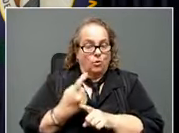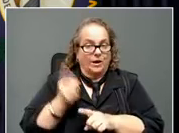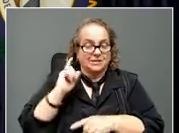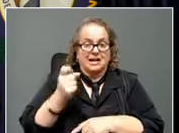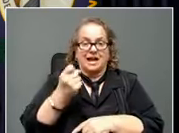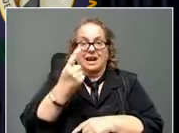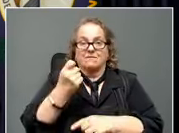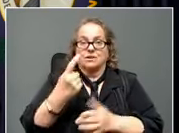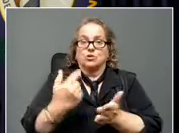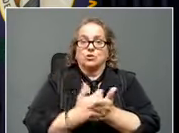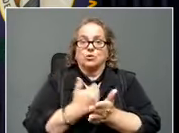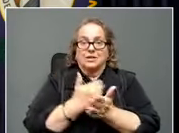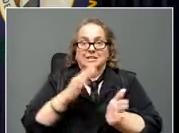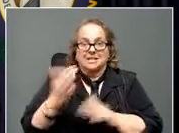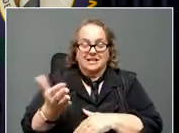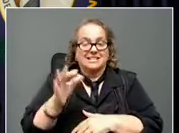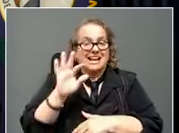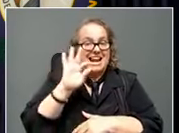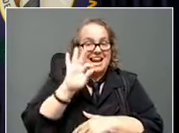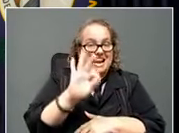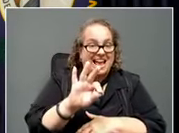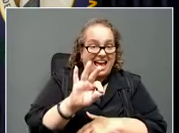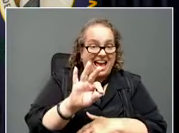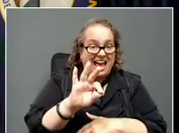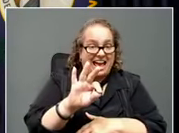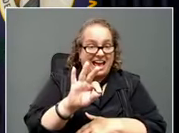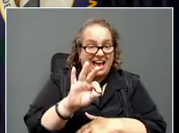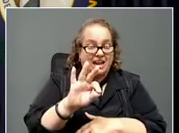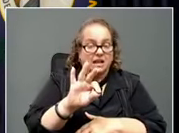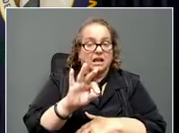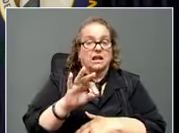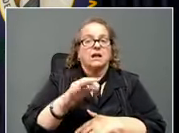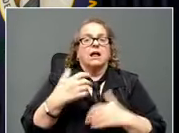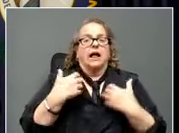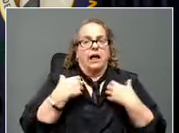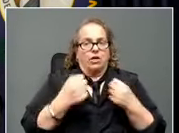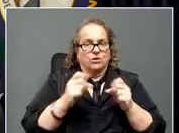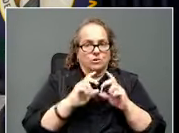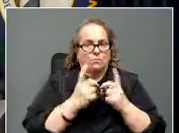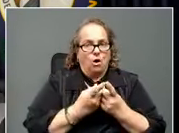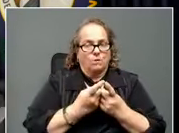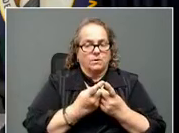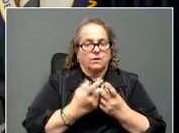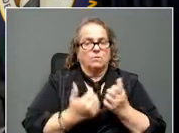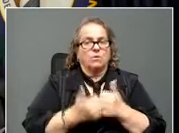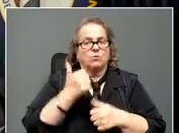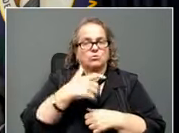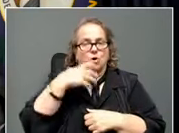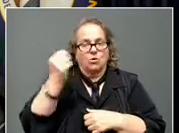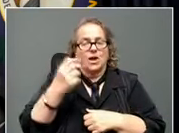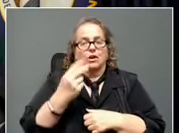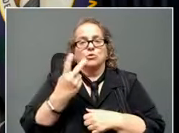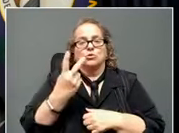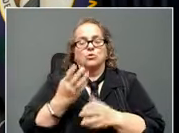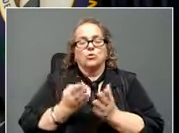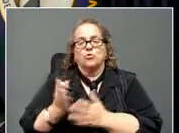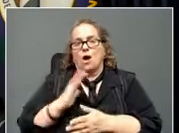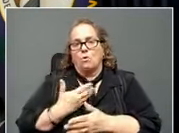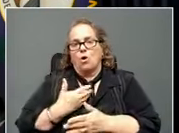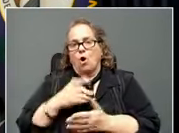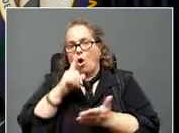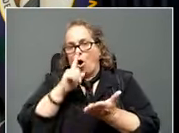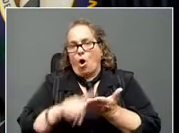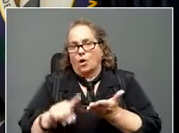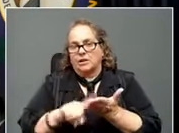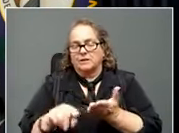including 9 that come through the local health department. Most of them are older, and 2 through our audit. These deaths